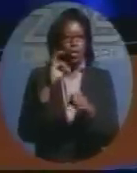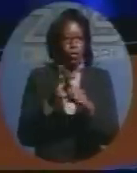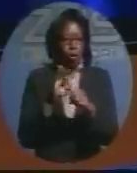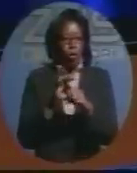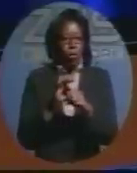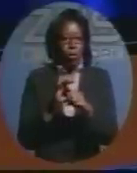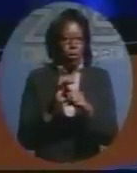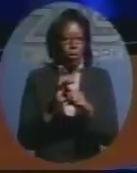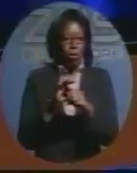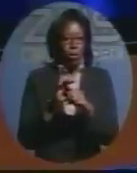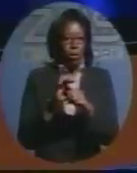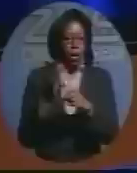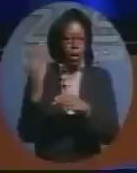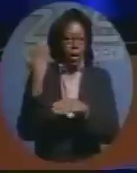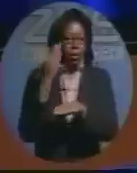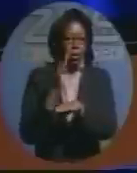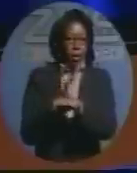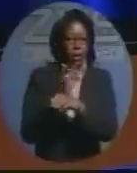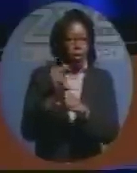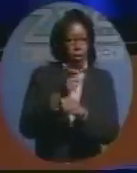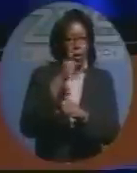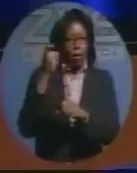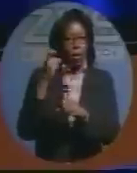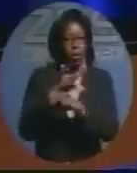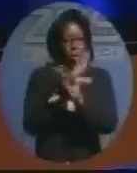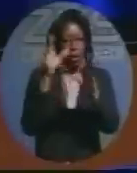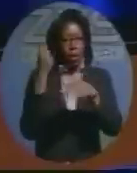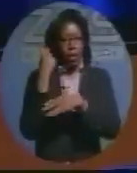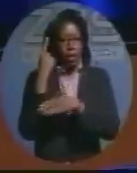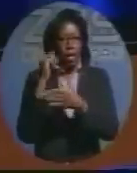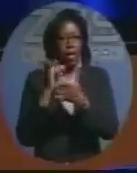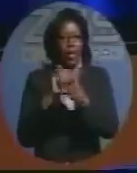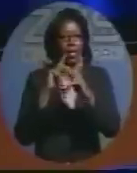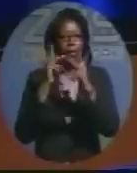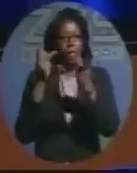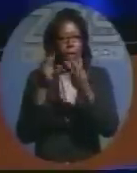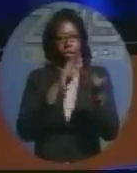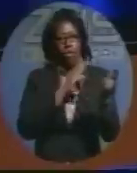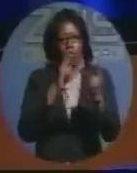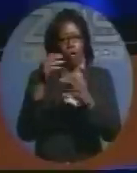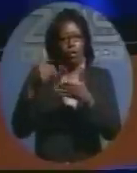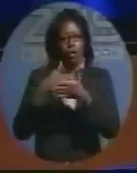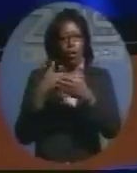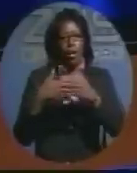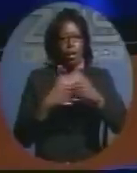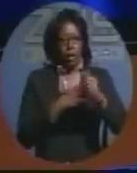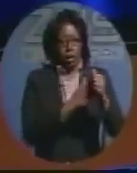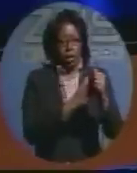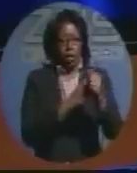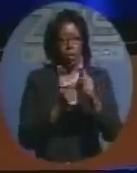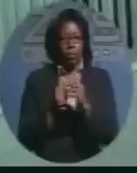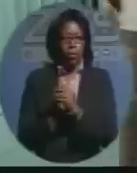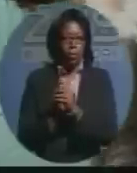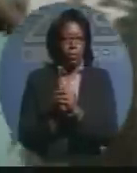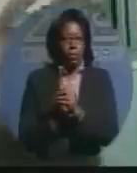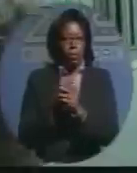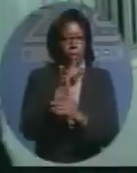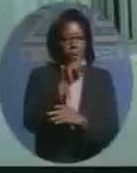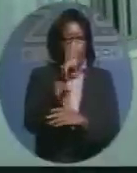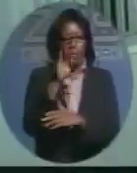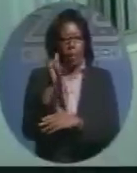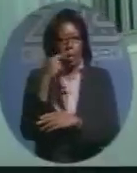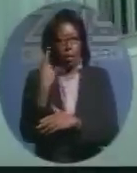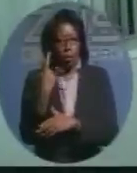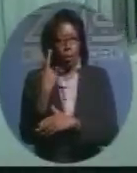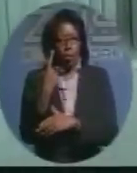Jimenita Swain tells us that last night's win is a clear indication that the party is ready for new leadership. One by one, Free